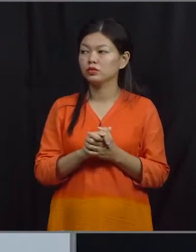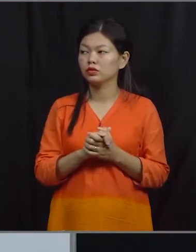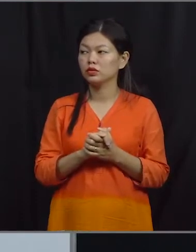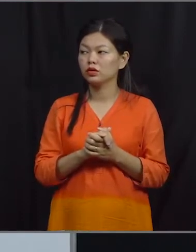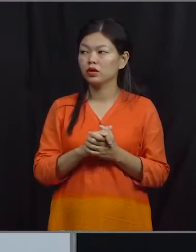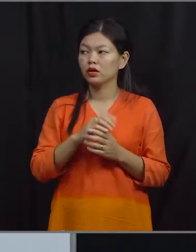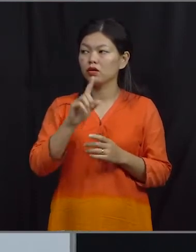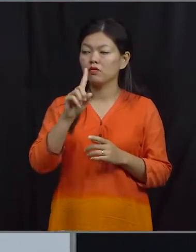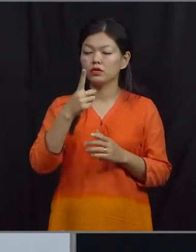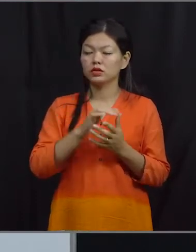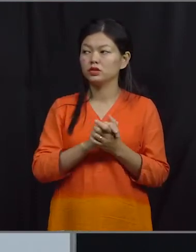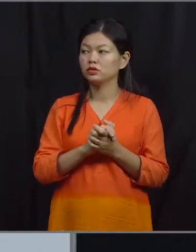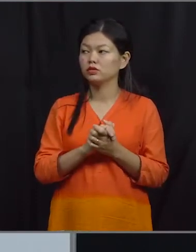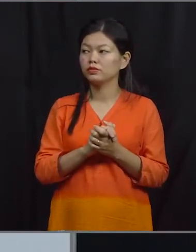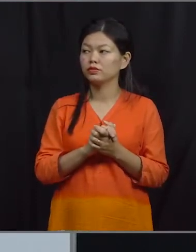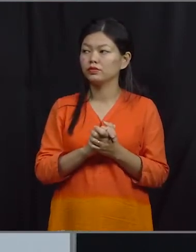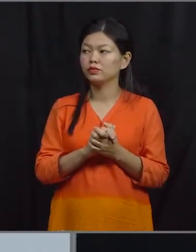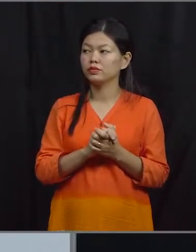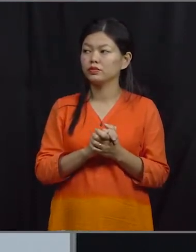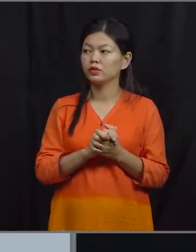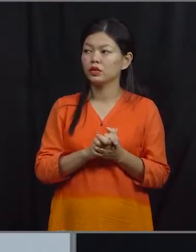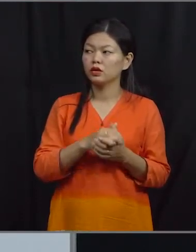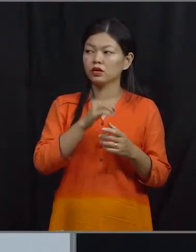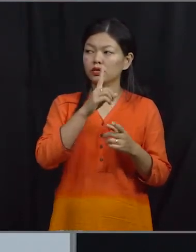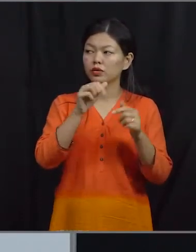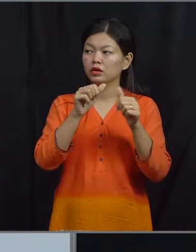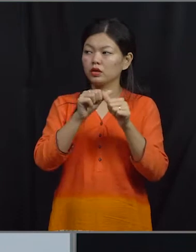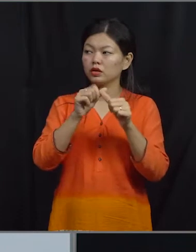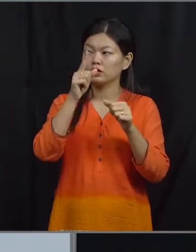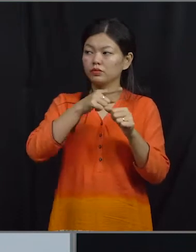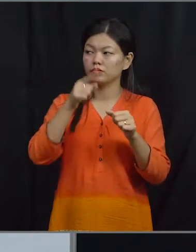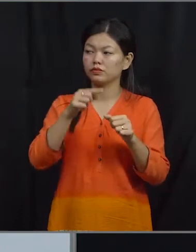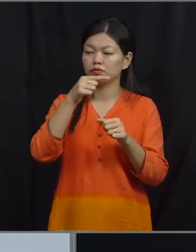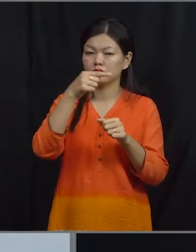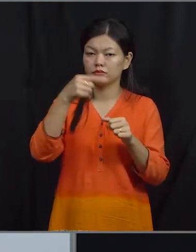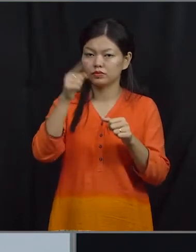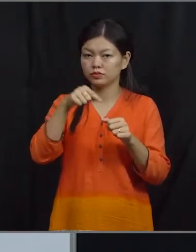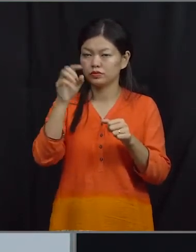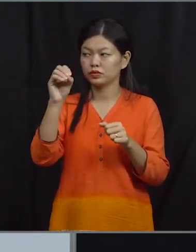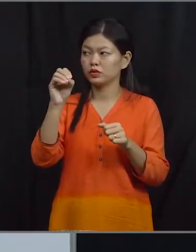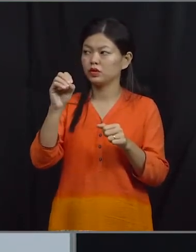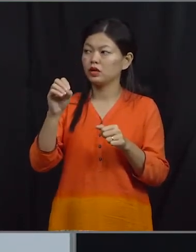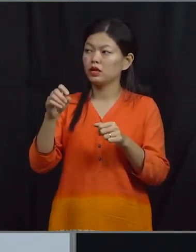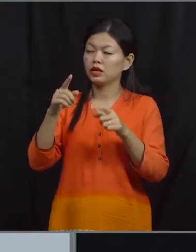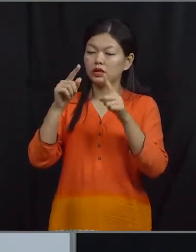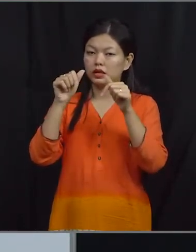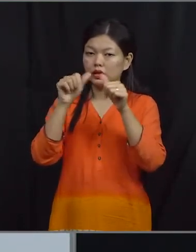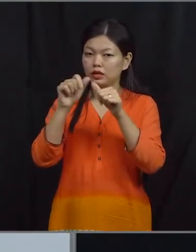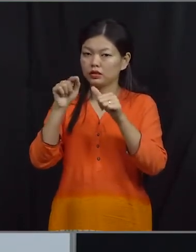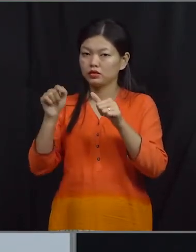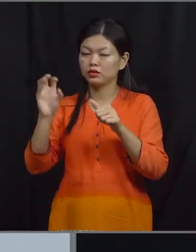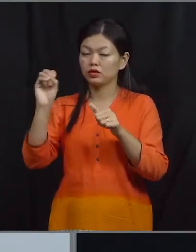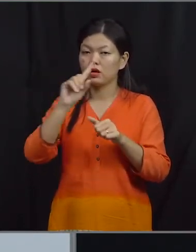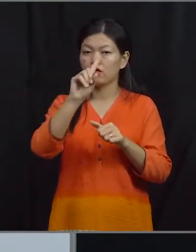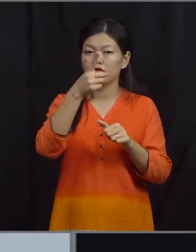is determinant of A is non-zero and determinant of A is equal to 0. If it is non-zero, then we call